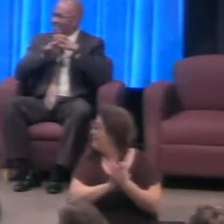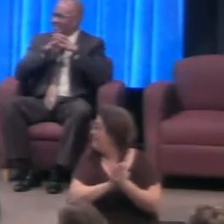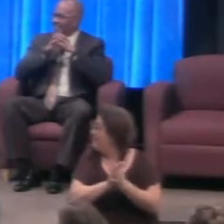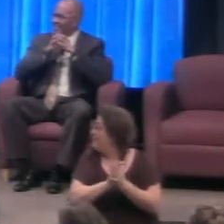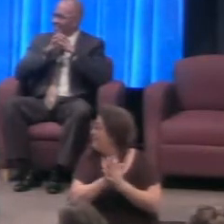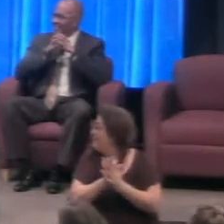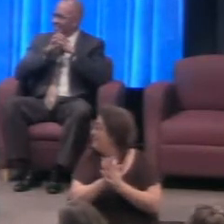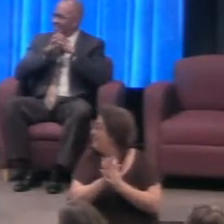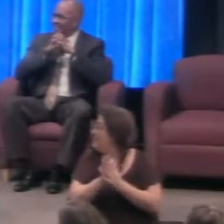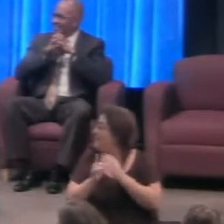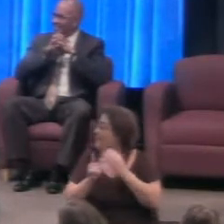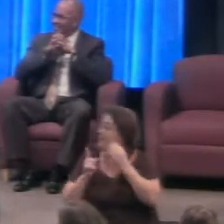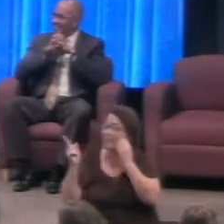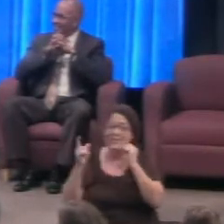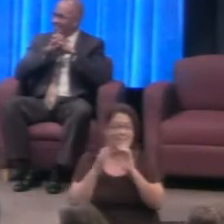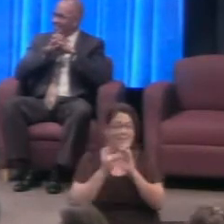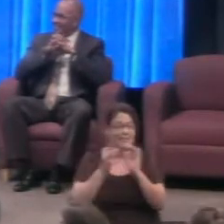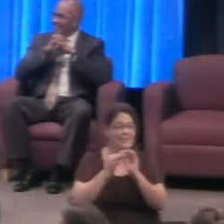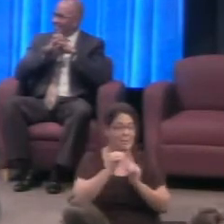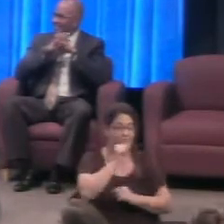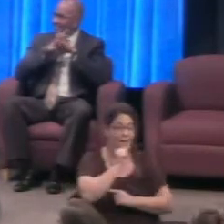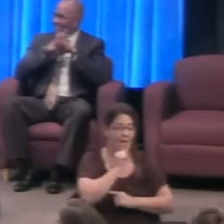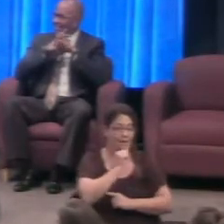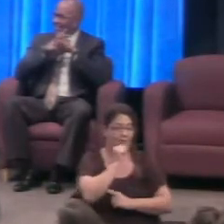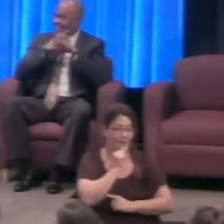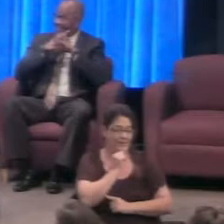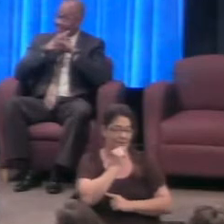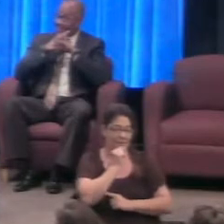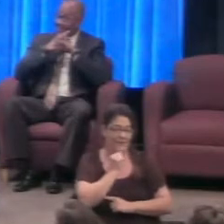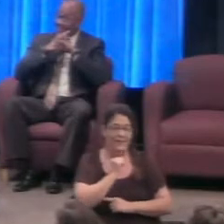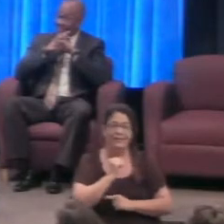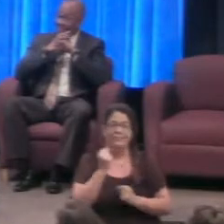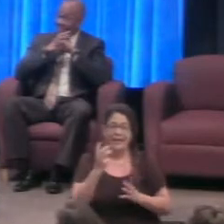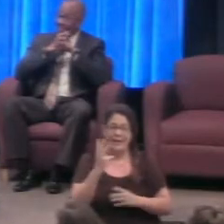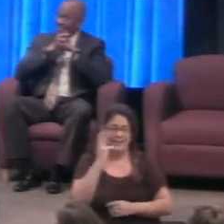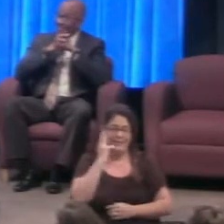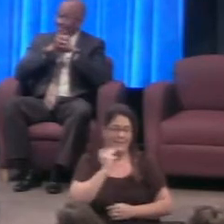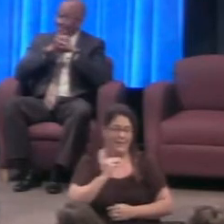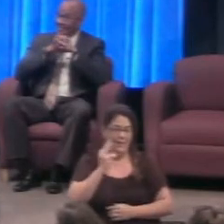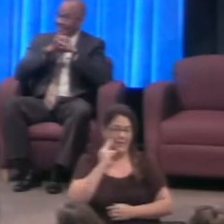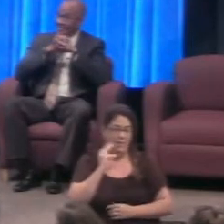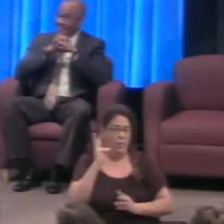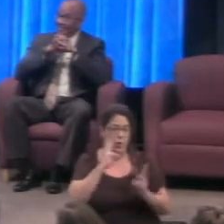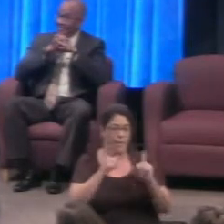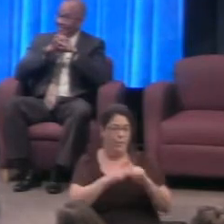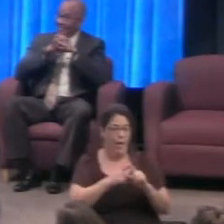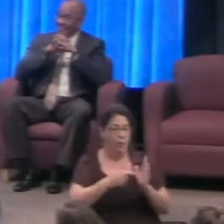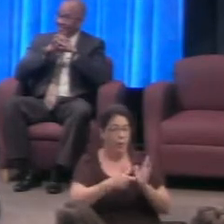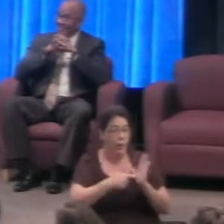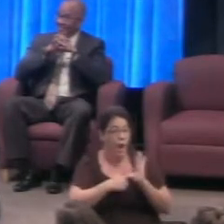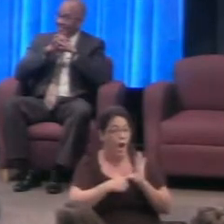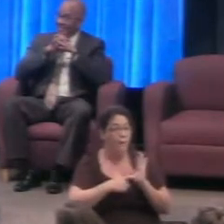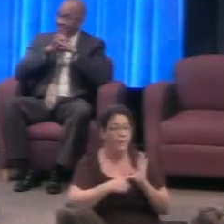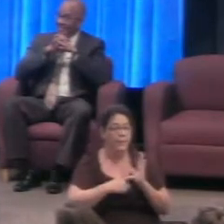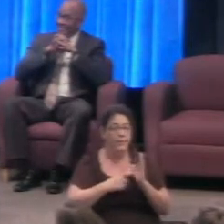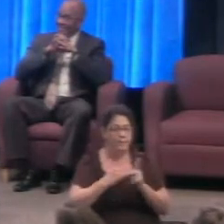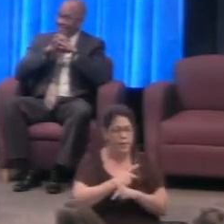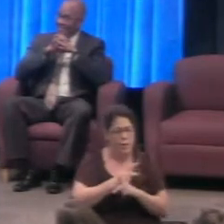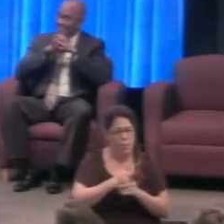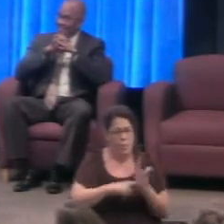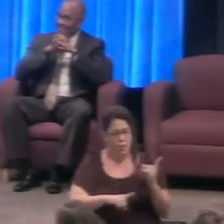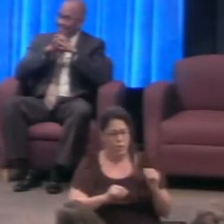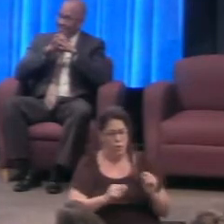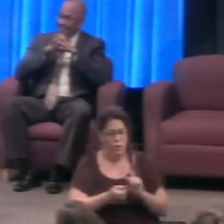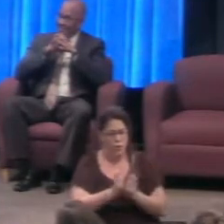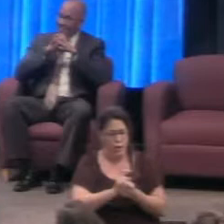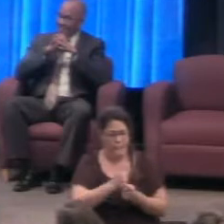Well, you mentioned patience, but in my career, I have a lot of experience of us trying to worry about requirements and figure out what we're going to do and changing our mind